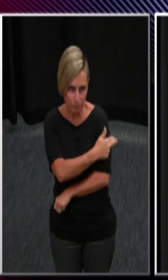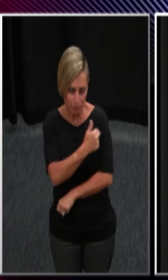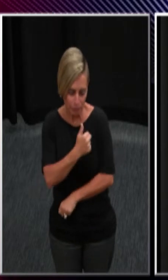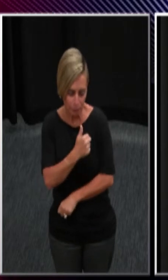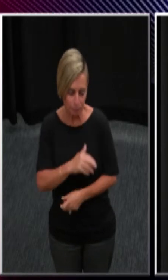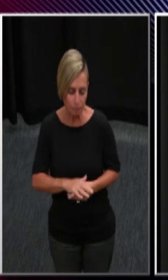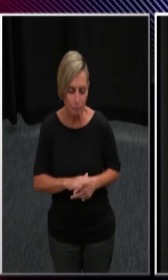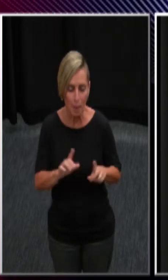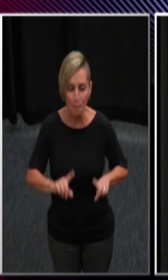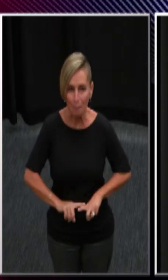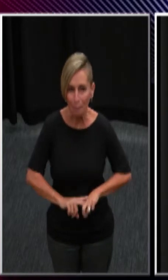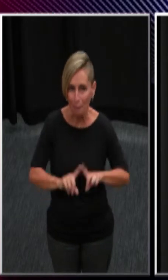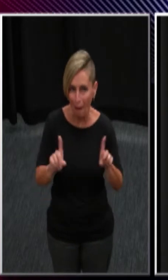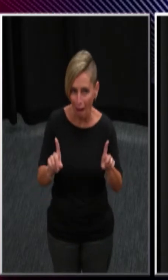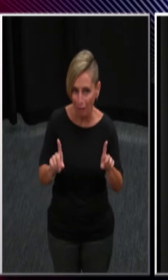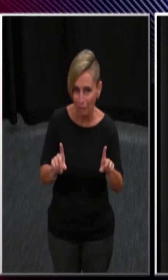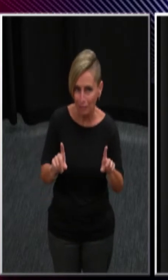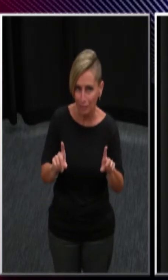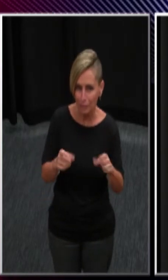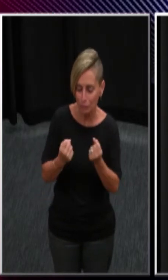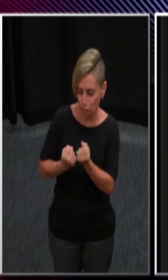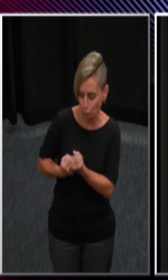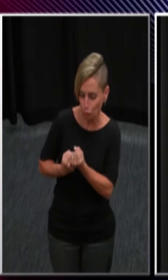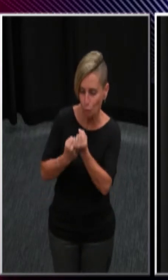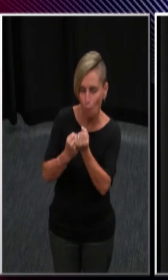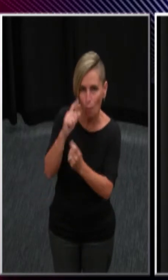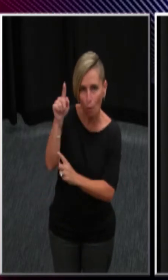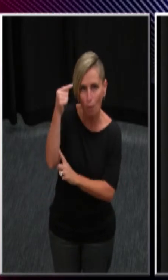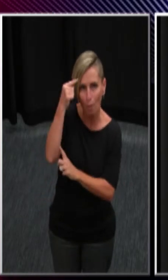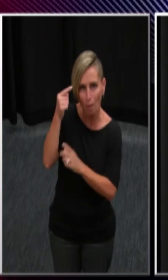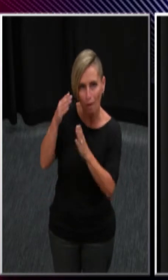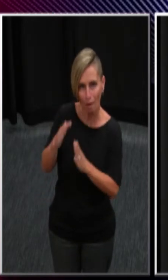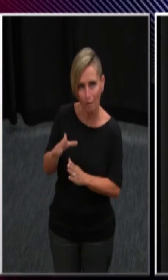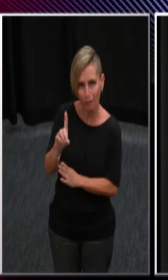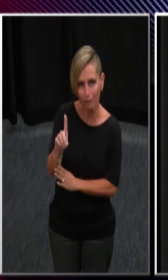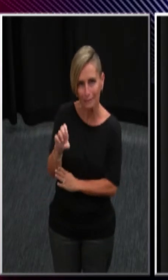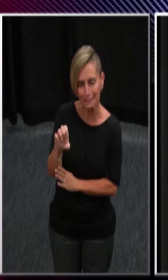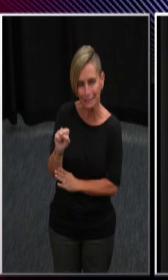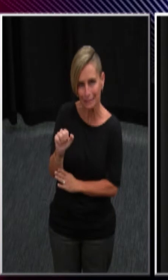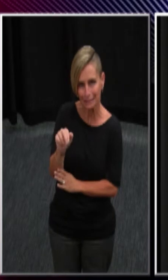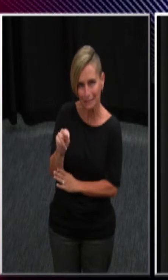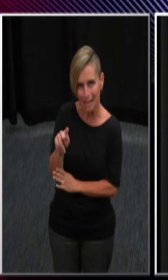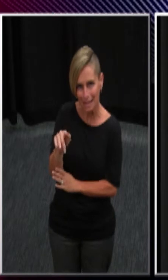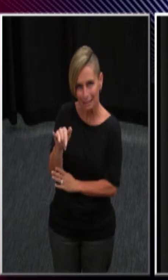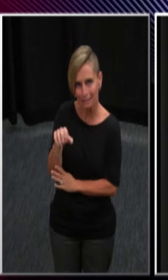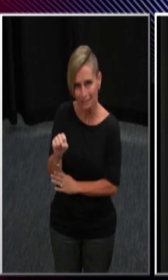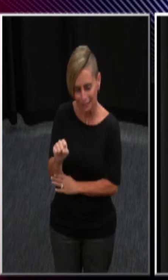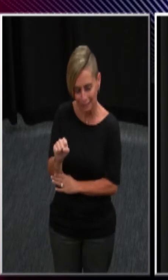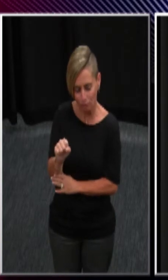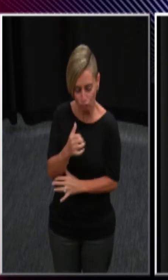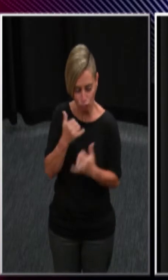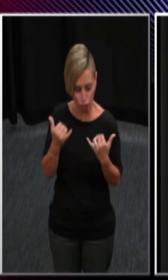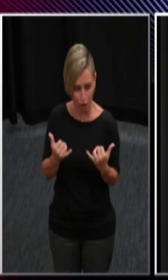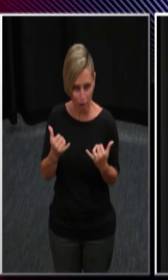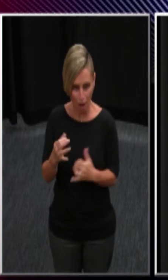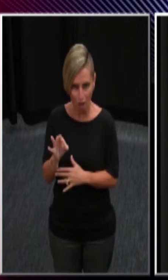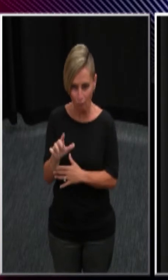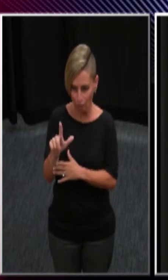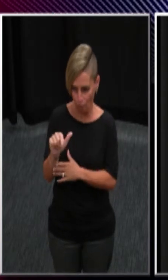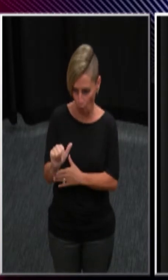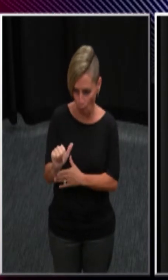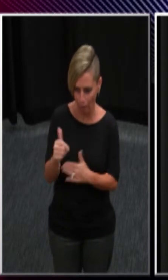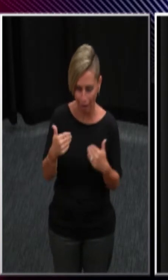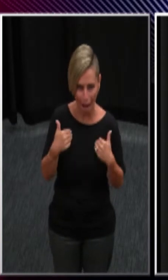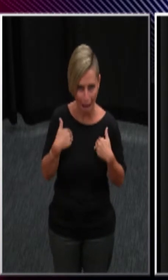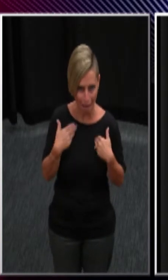However, to support Governor DeSantis's initiative, there is currently a standing order in Florida signed by the